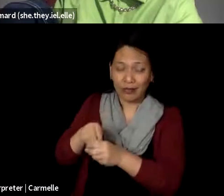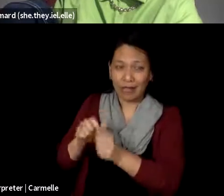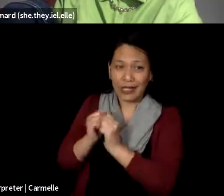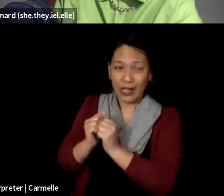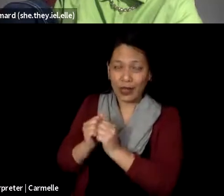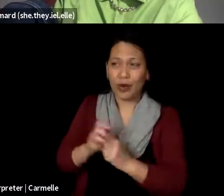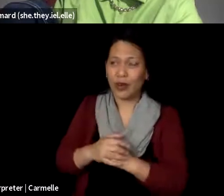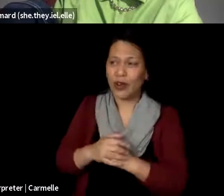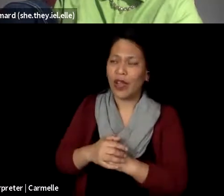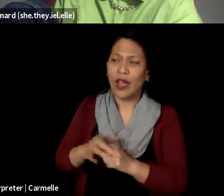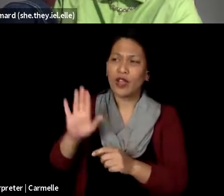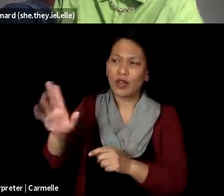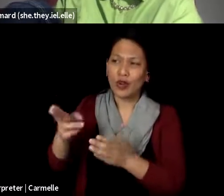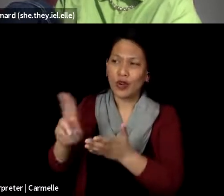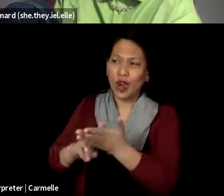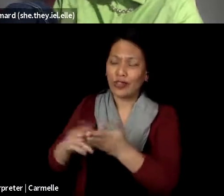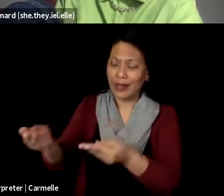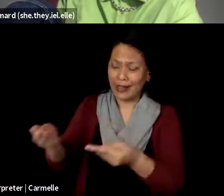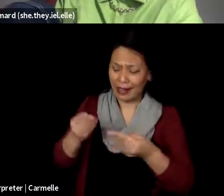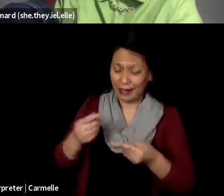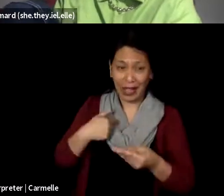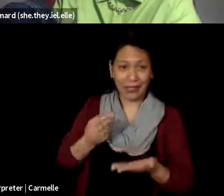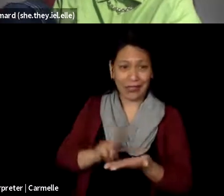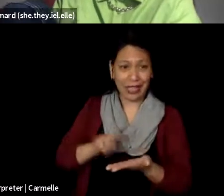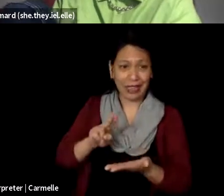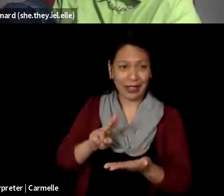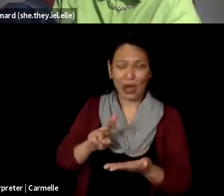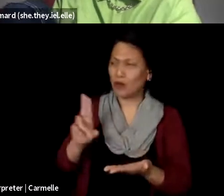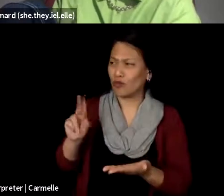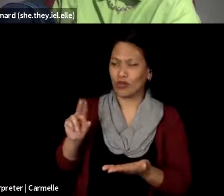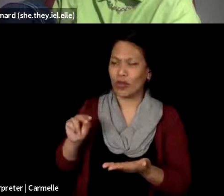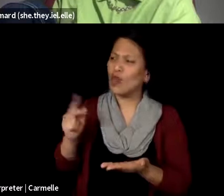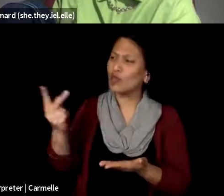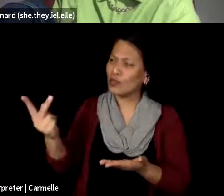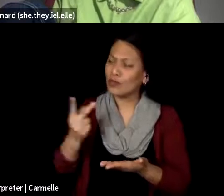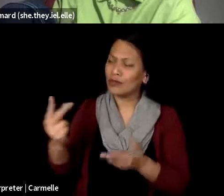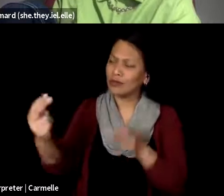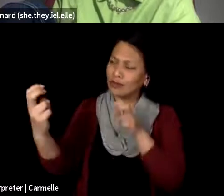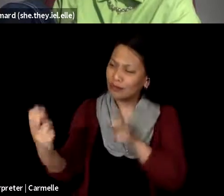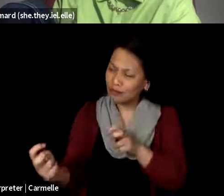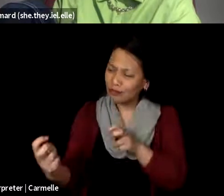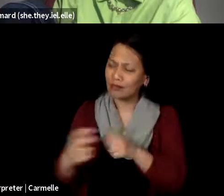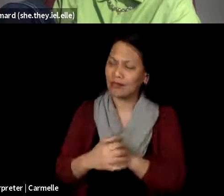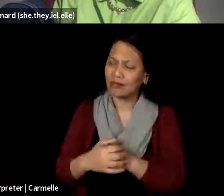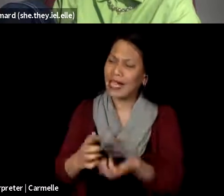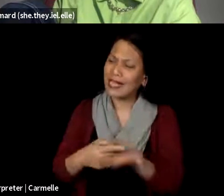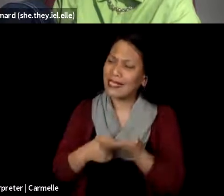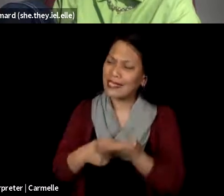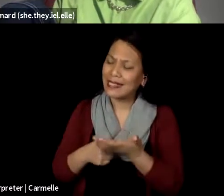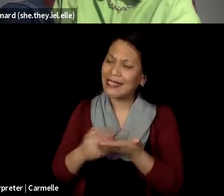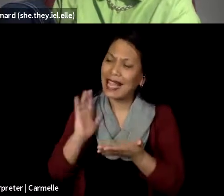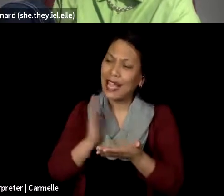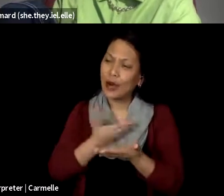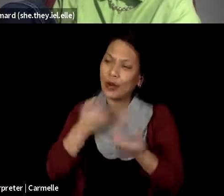I'm not gonna sign the contract that you give me. What we're gonna do is we're gonna sit down and we're gonna have a conversation about what this living agreement is gonna